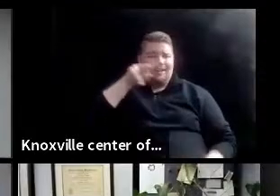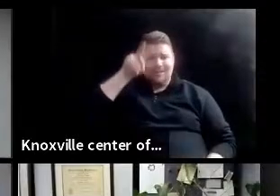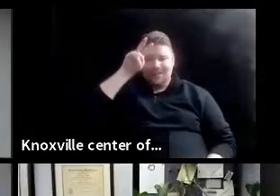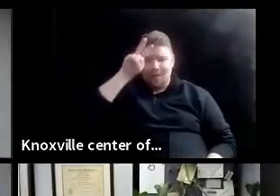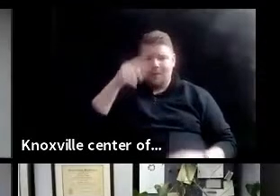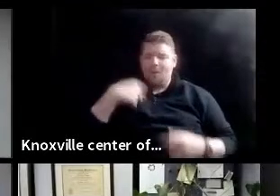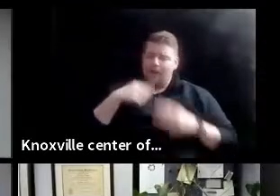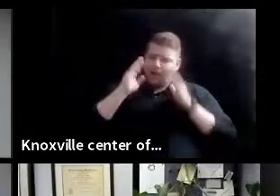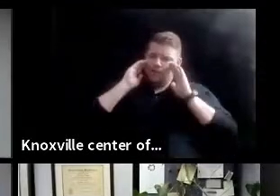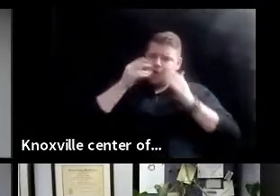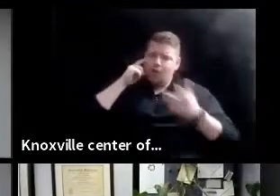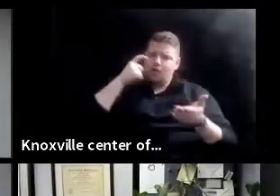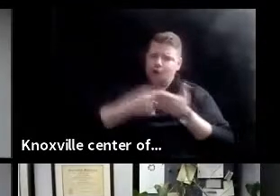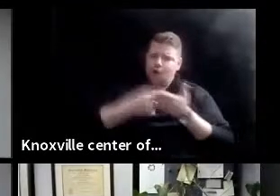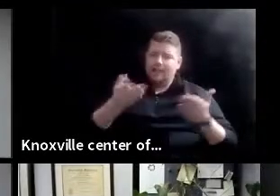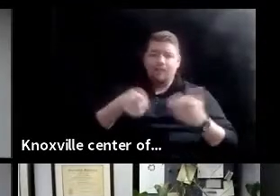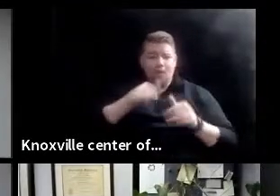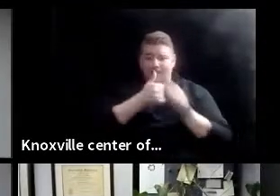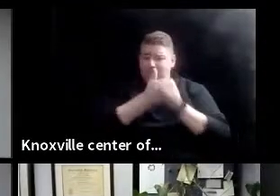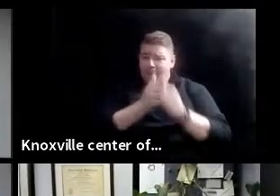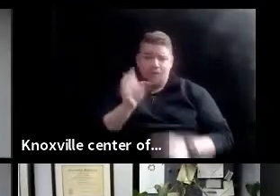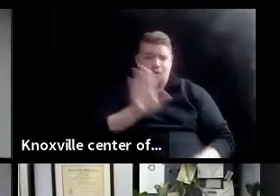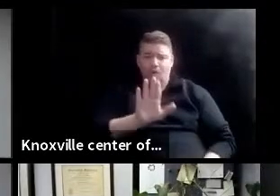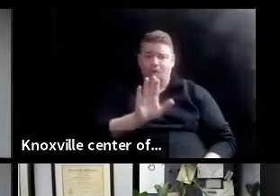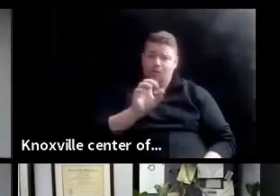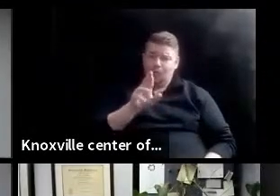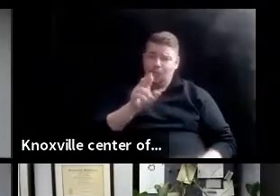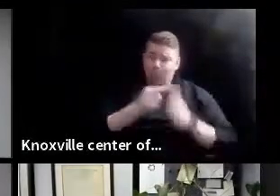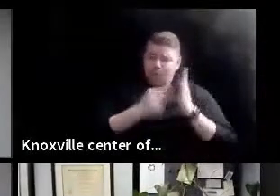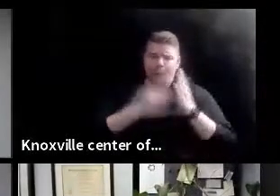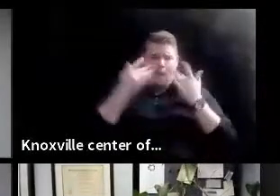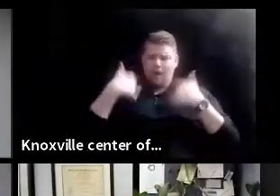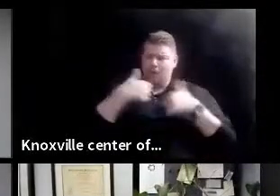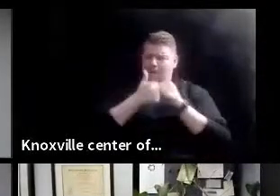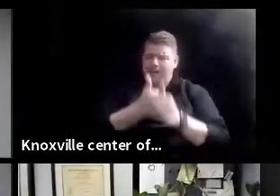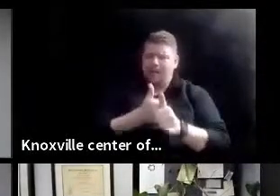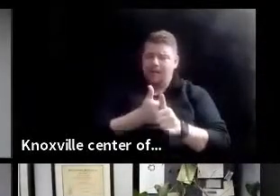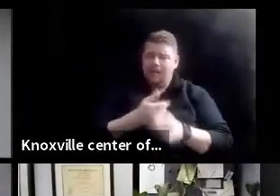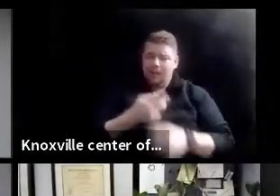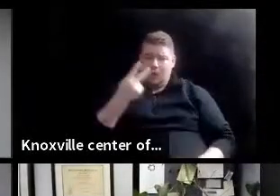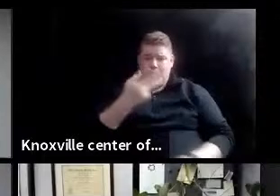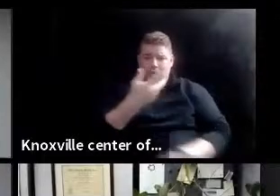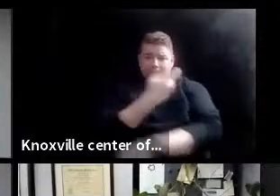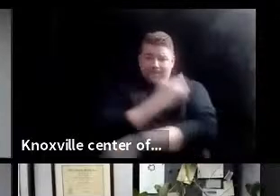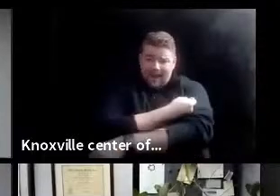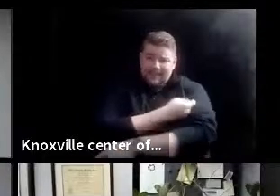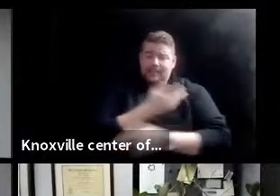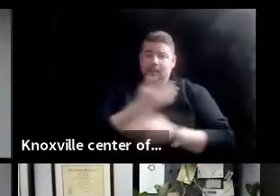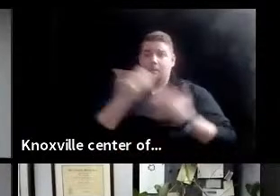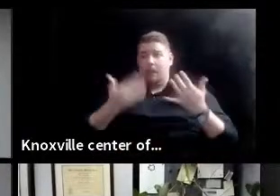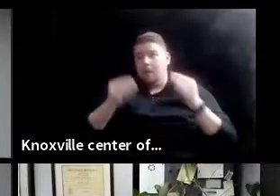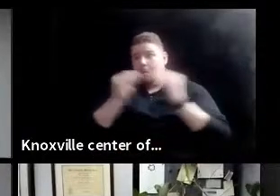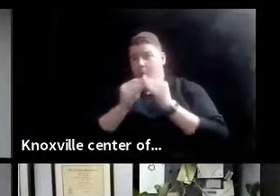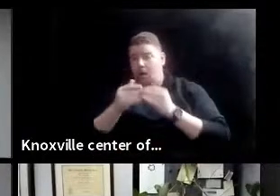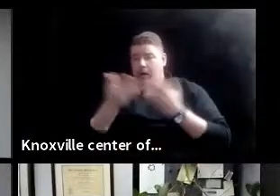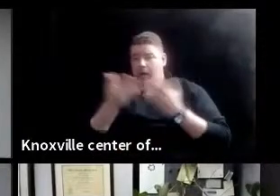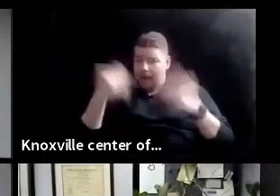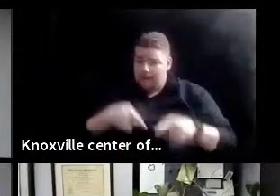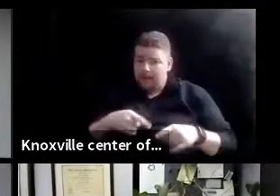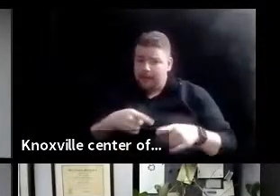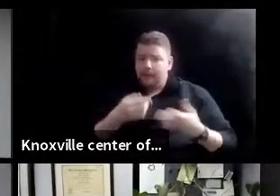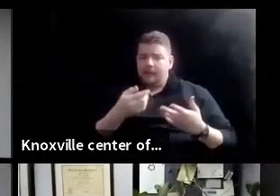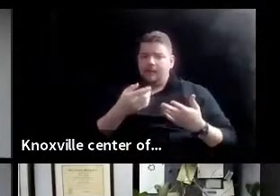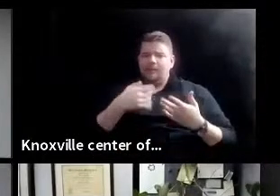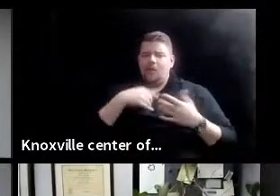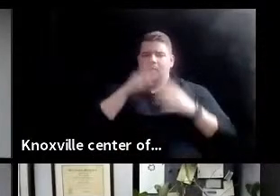these things. And if you don't follow your own rules, why should we? 2 vaccines and likely more are on the way. Don't keep enacting